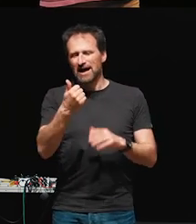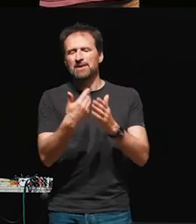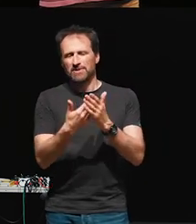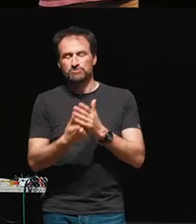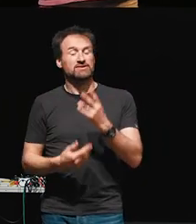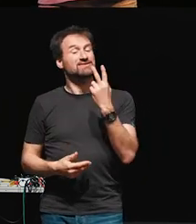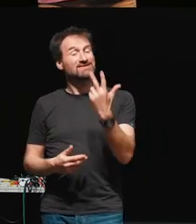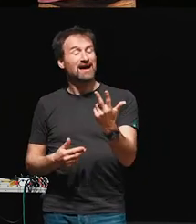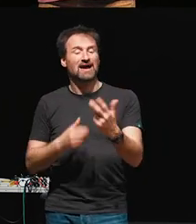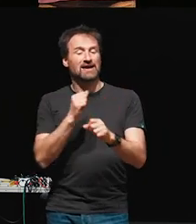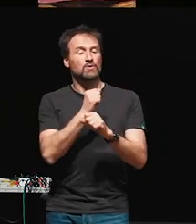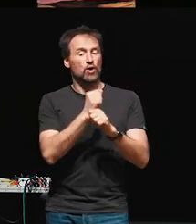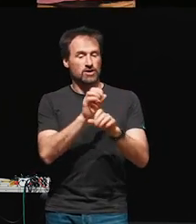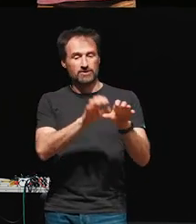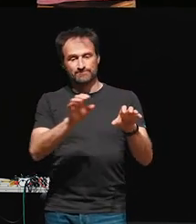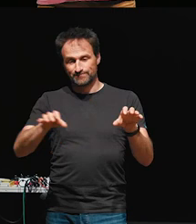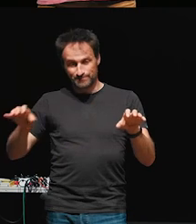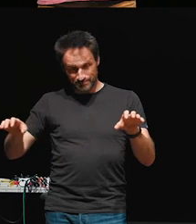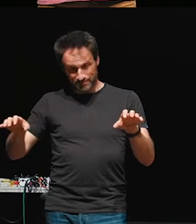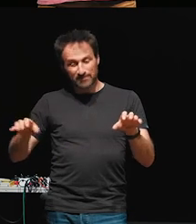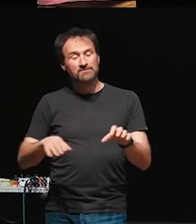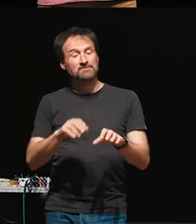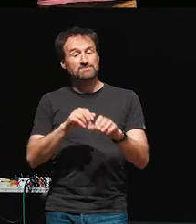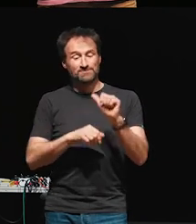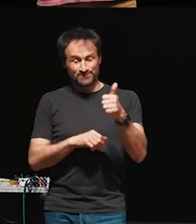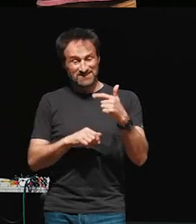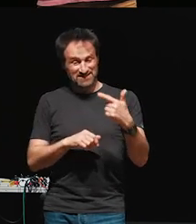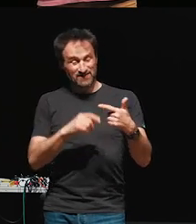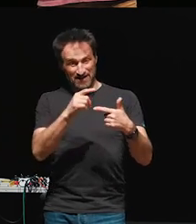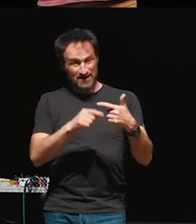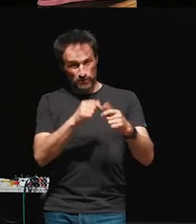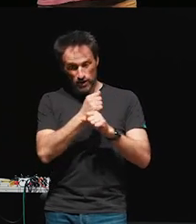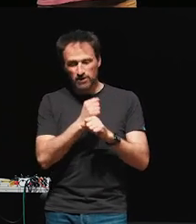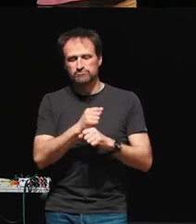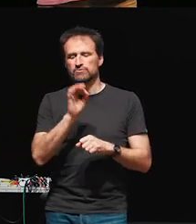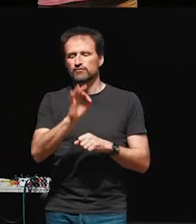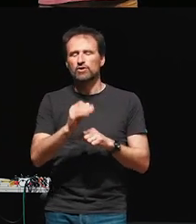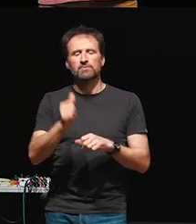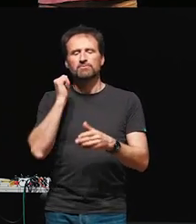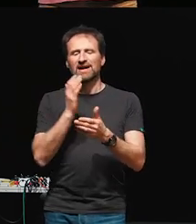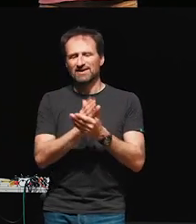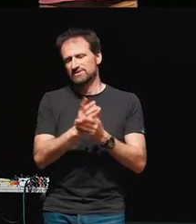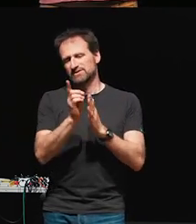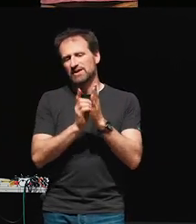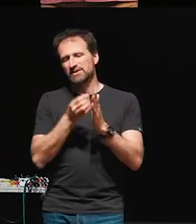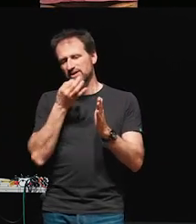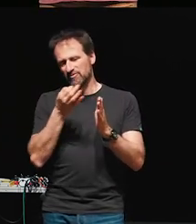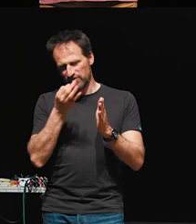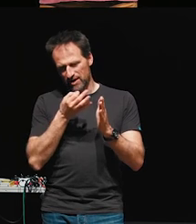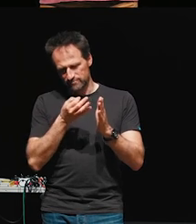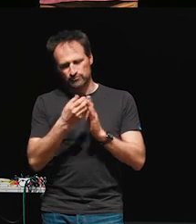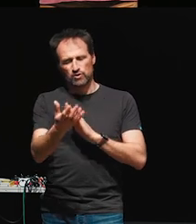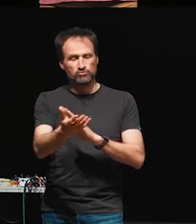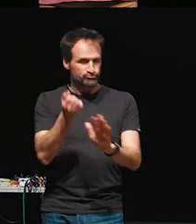three workers. Our first two workers are focused on making backend data requests. They fetch the data and then do some processing